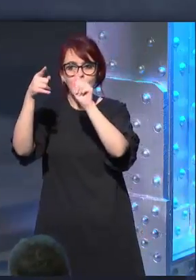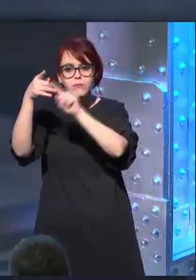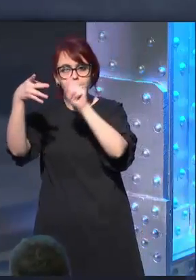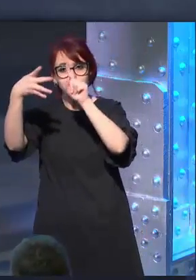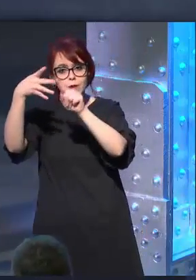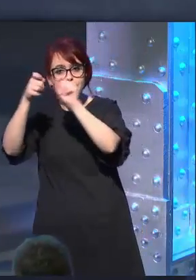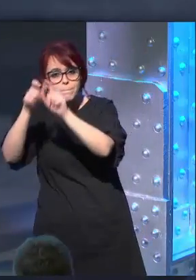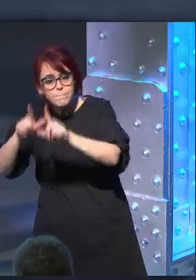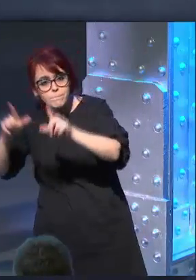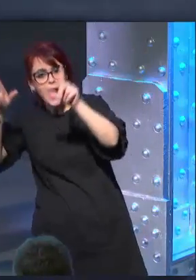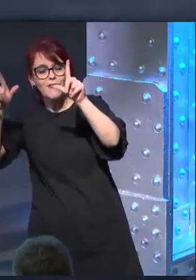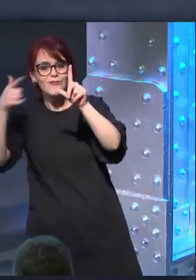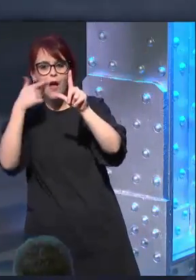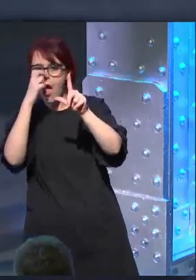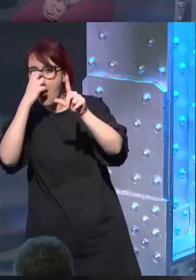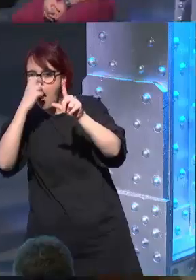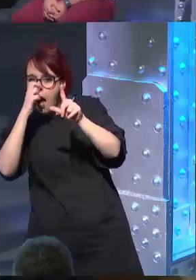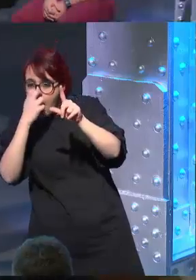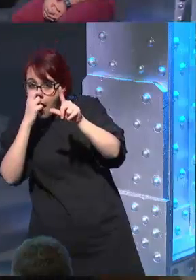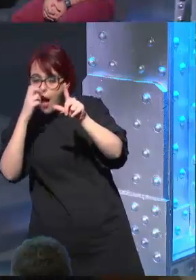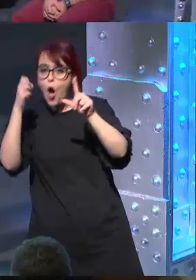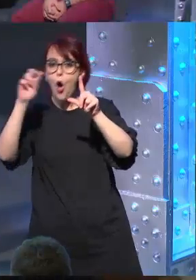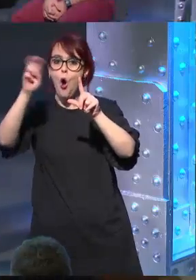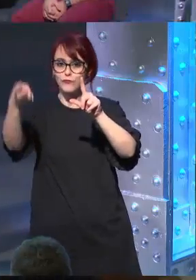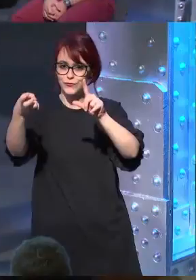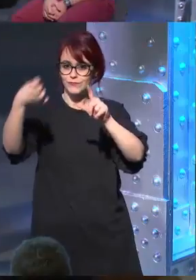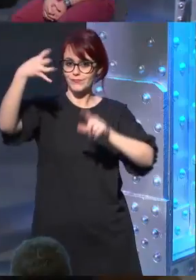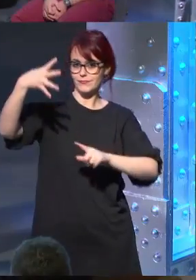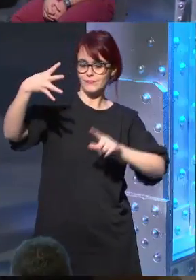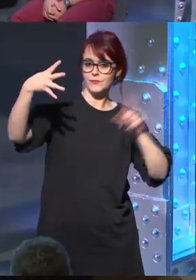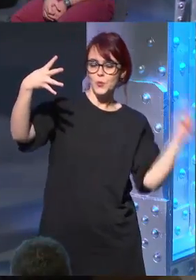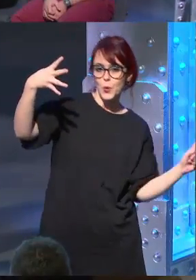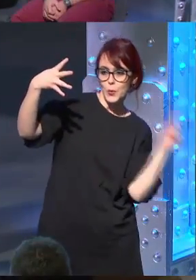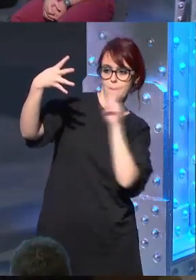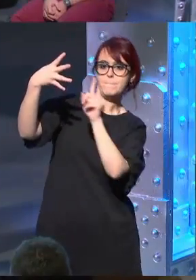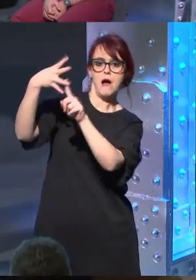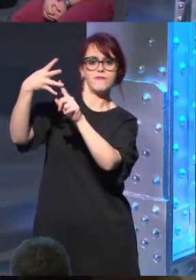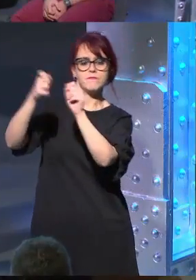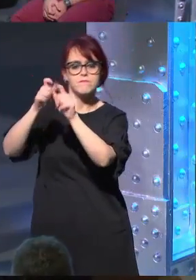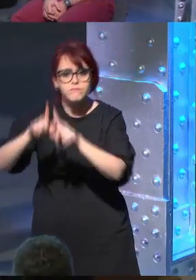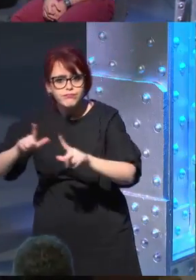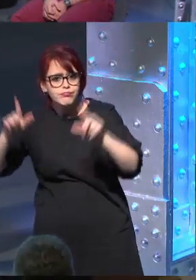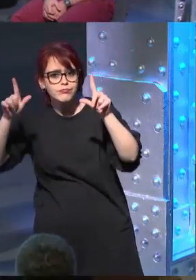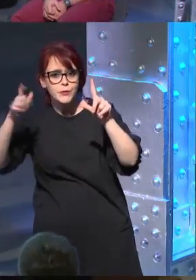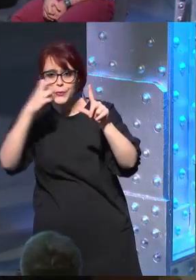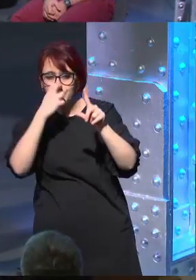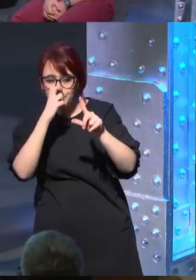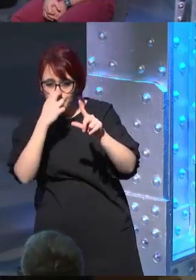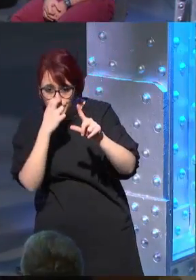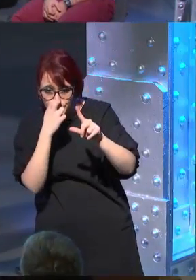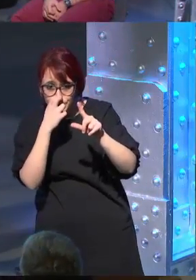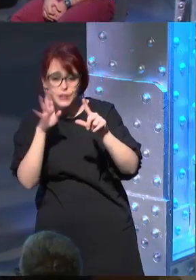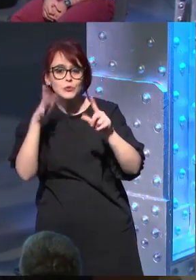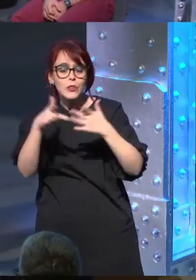personal information such as passwords or personal information, etc. So be careful with the free connections.